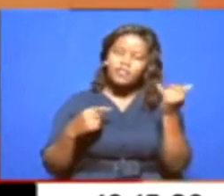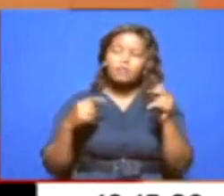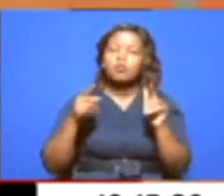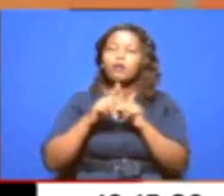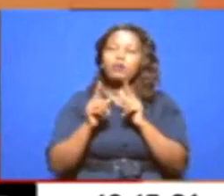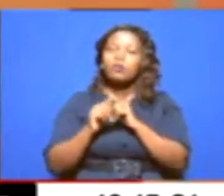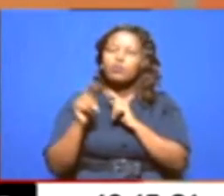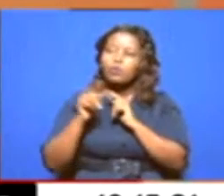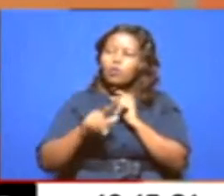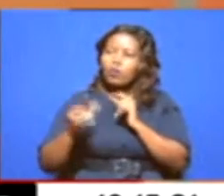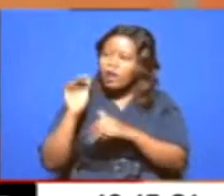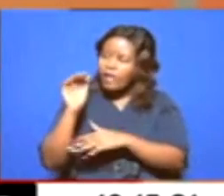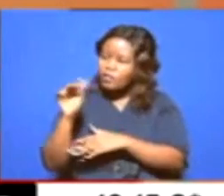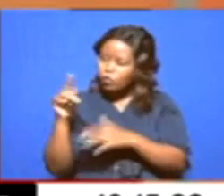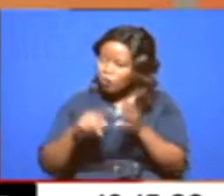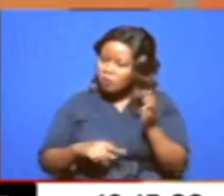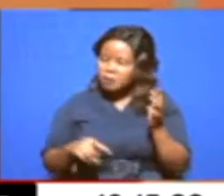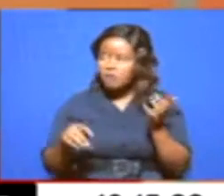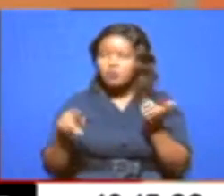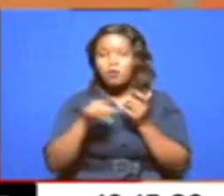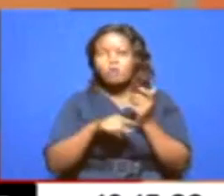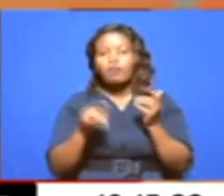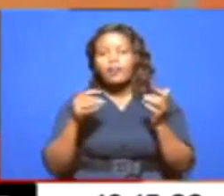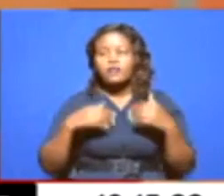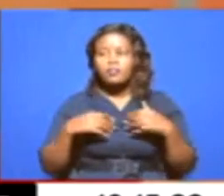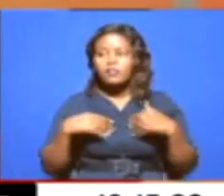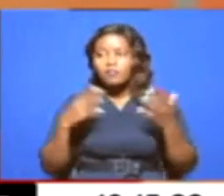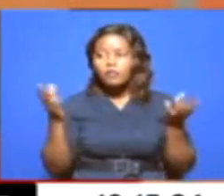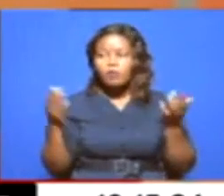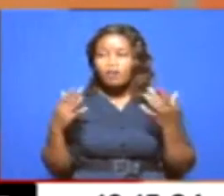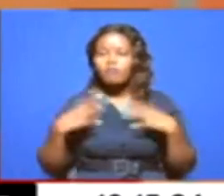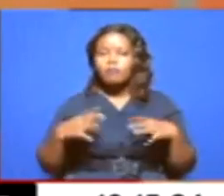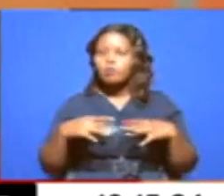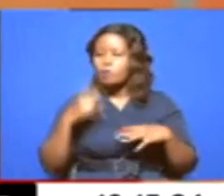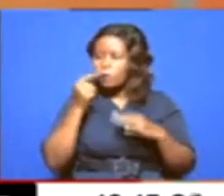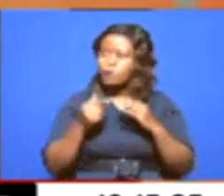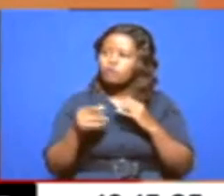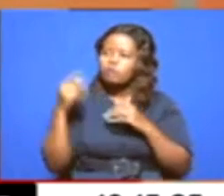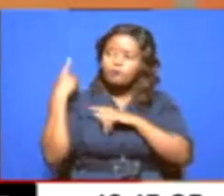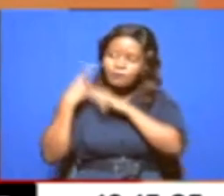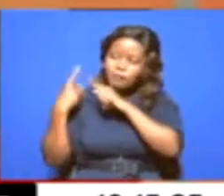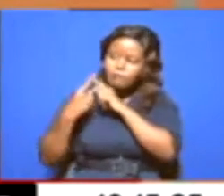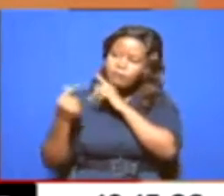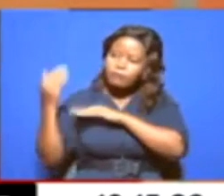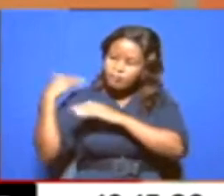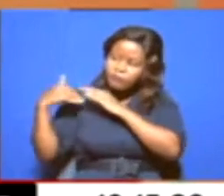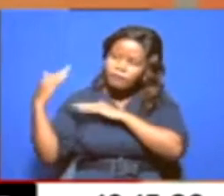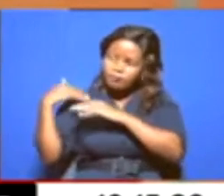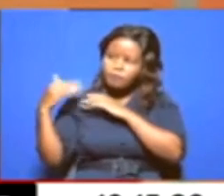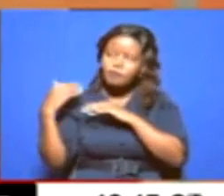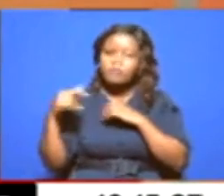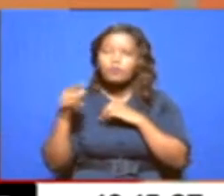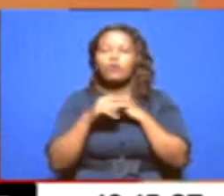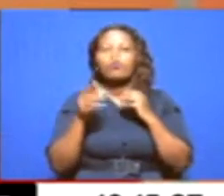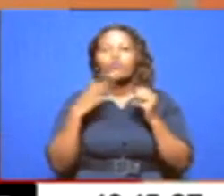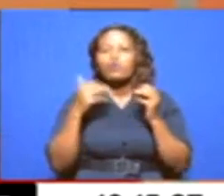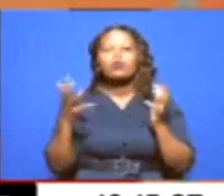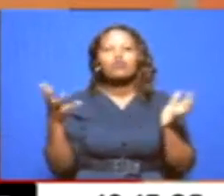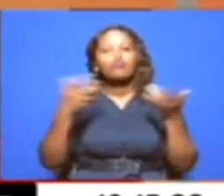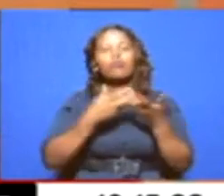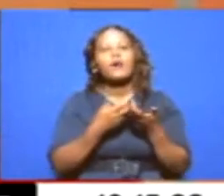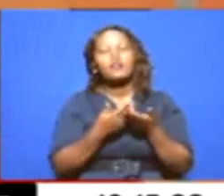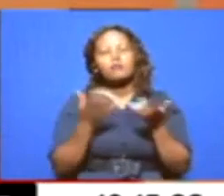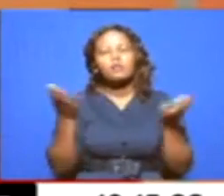is for us now even to have the veterans. If we have the veterans, we prefer this time to match. We have 18